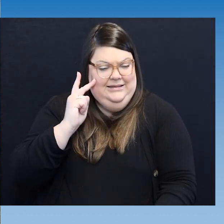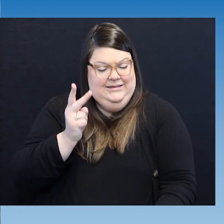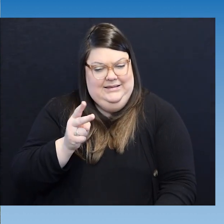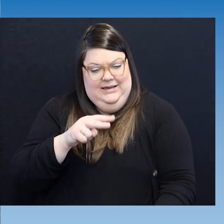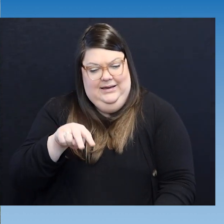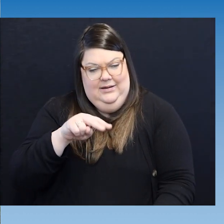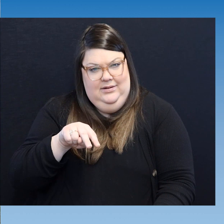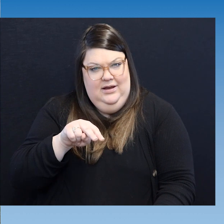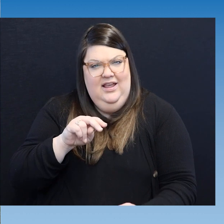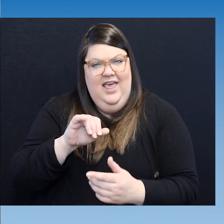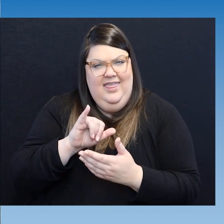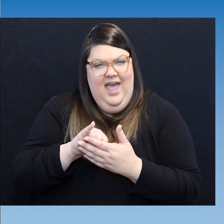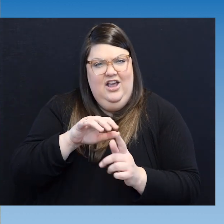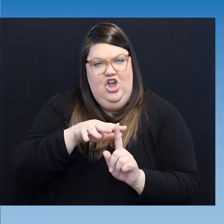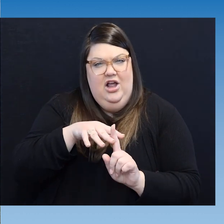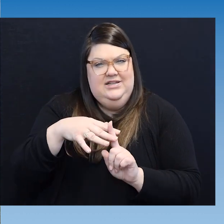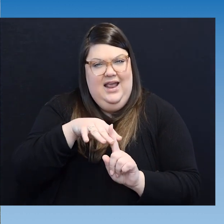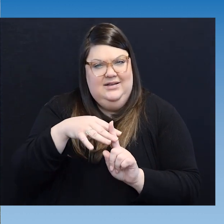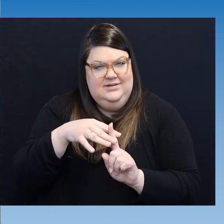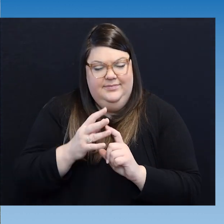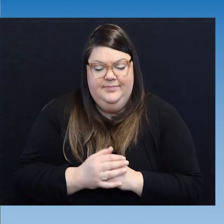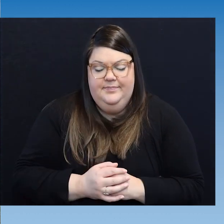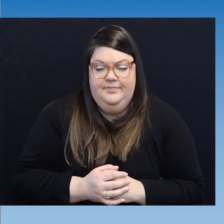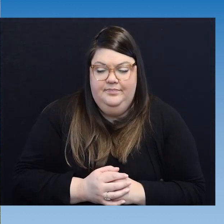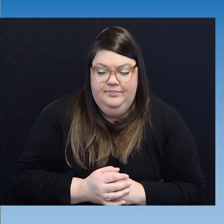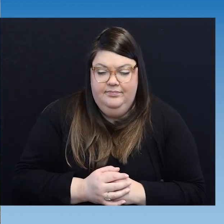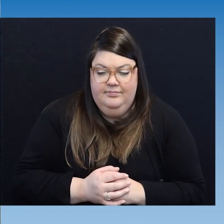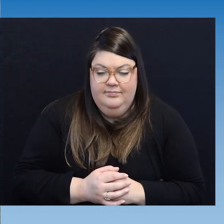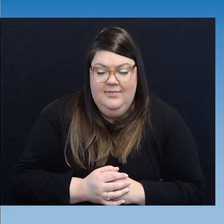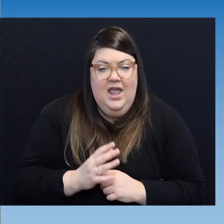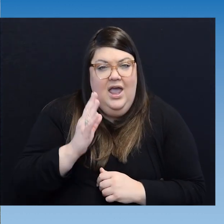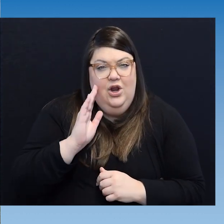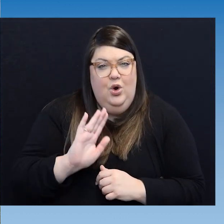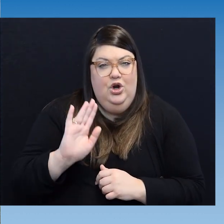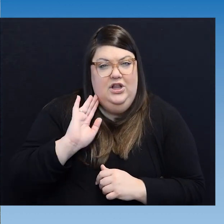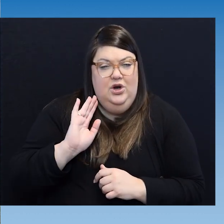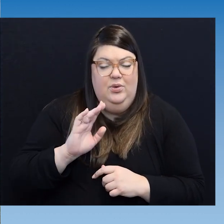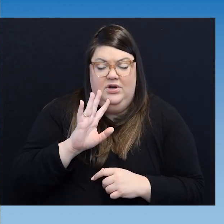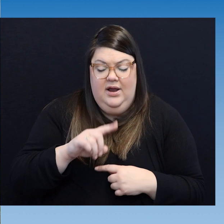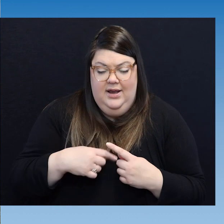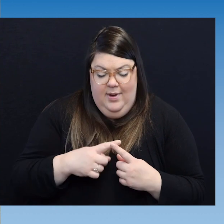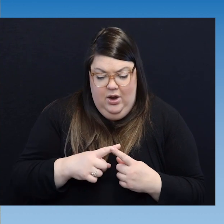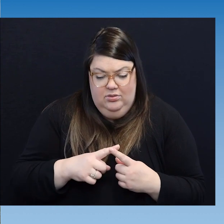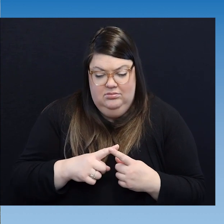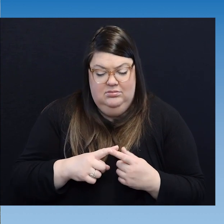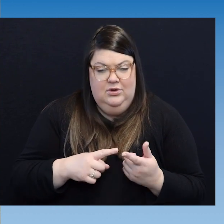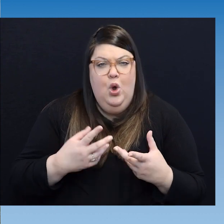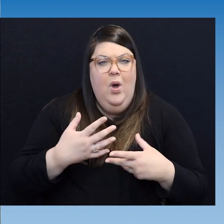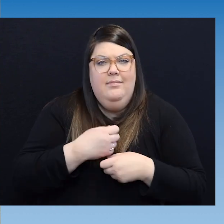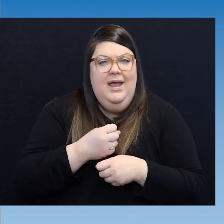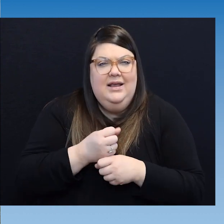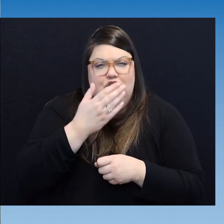see the context. And so I know that, you know, earlier we were talking about, you know, what makes a good